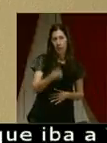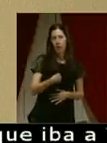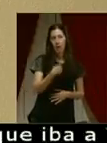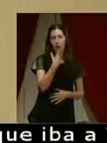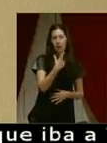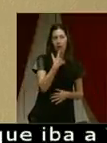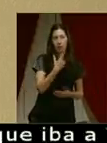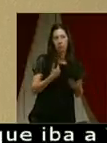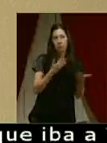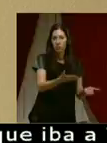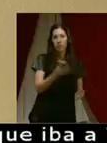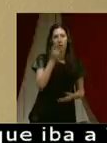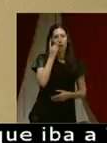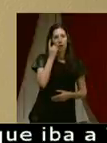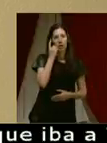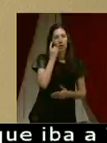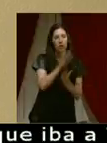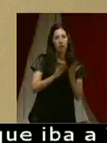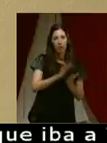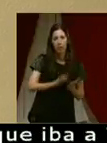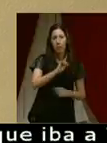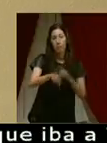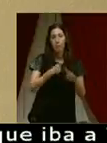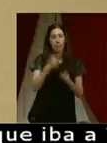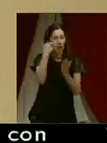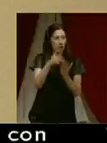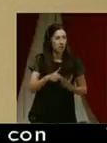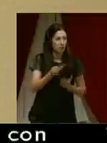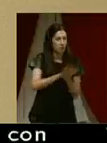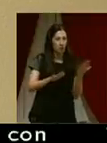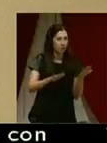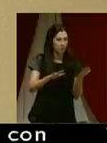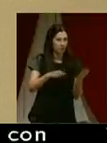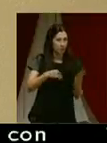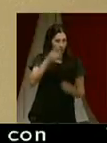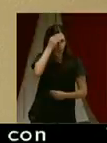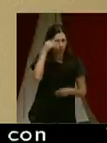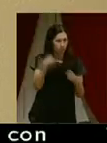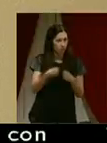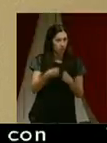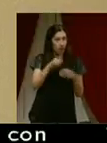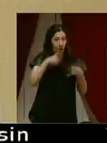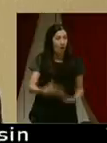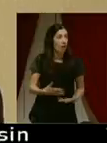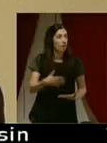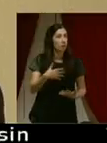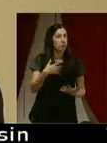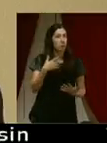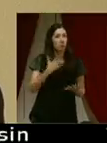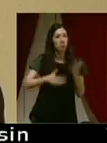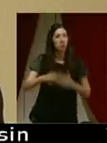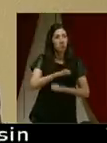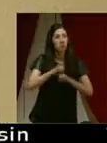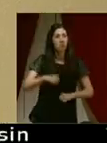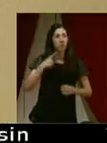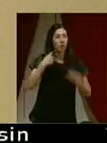In 2009, if a blind person had been told that they were going to have a touch screen and a voice recognition system in their smartphone, they